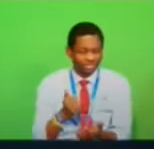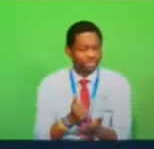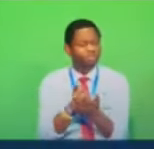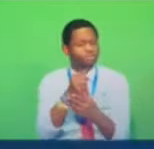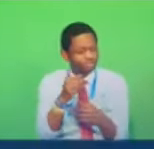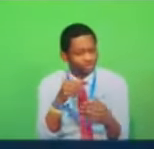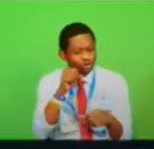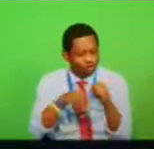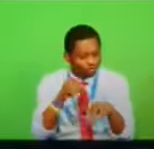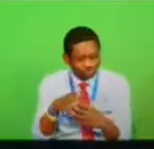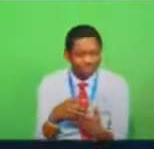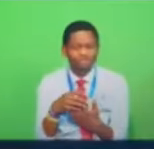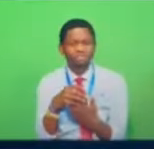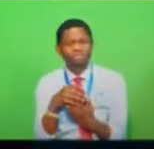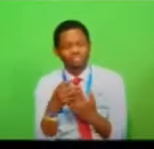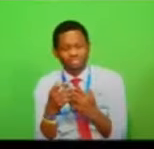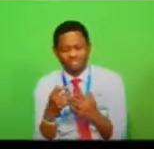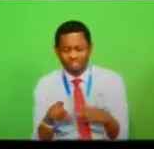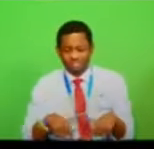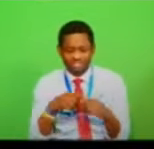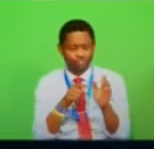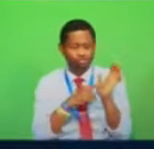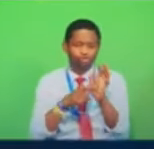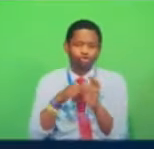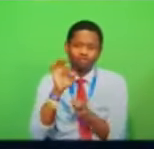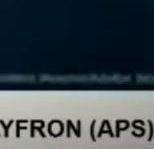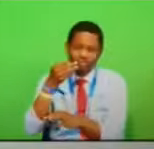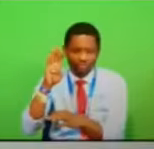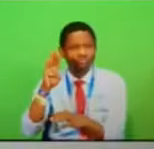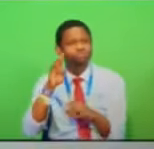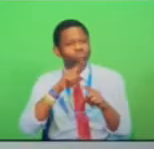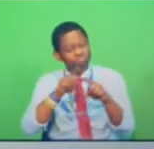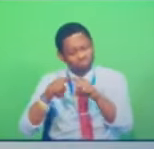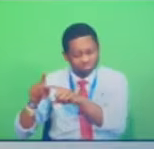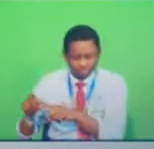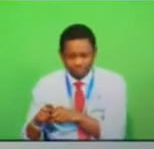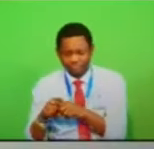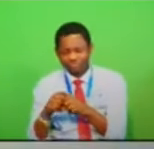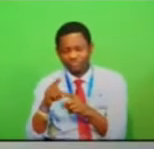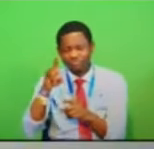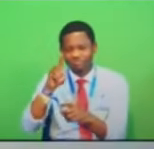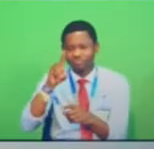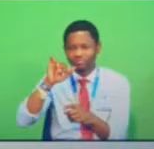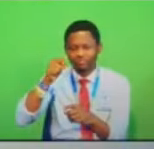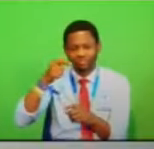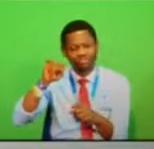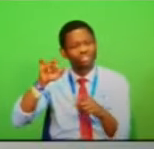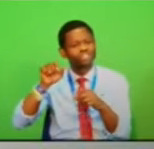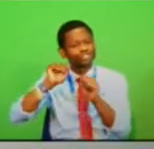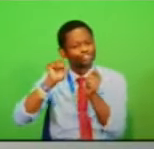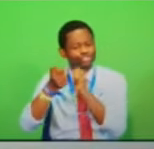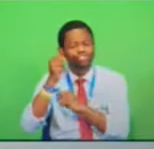It's helping us with live streaming, visualization. I mean, digitalization has changed the world. And let us move in